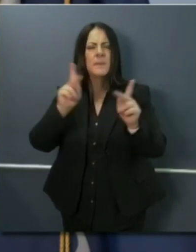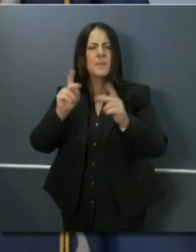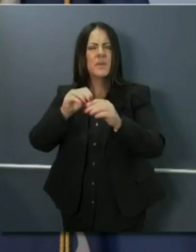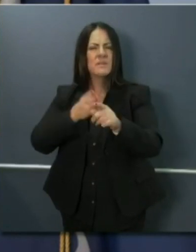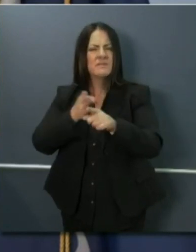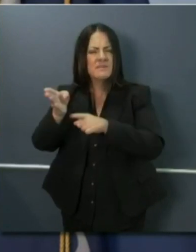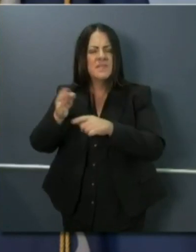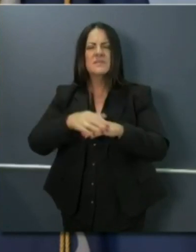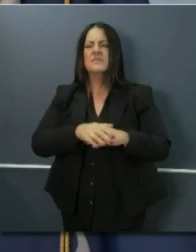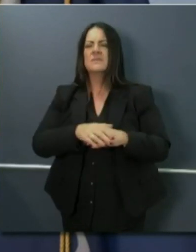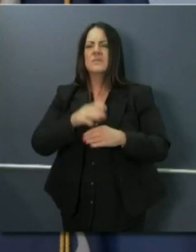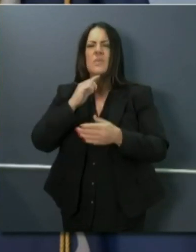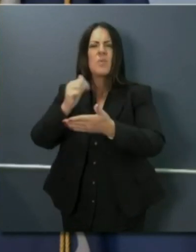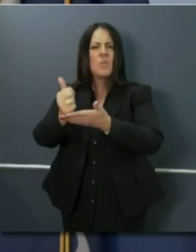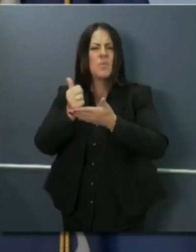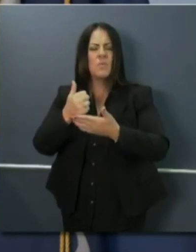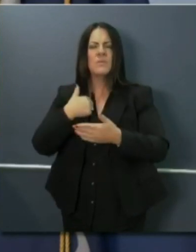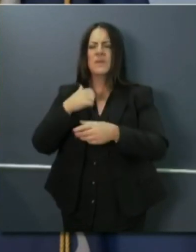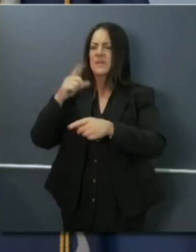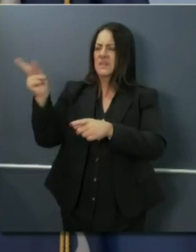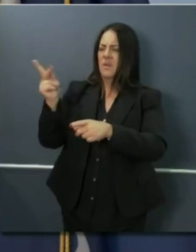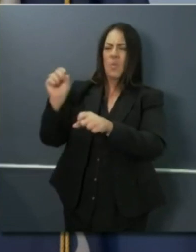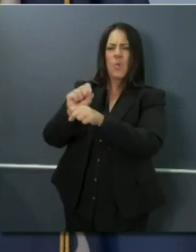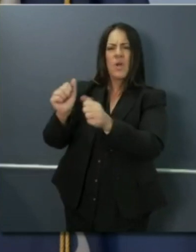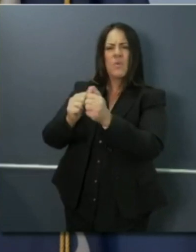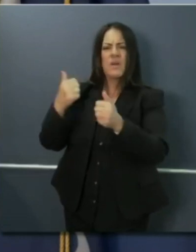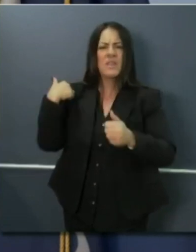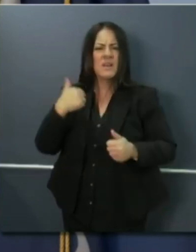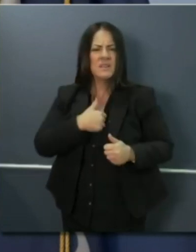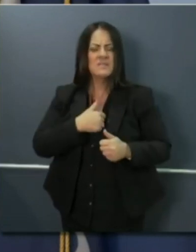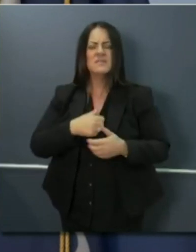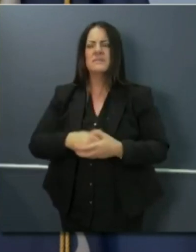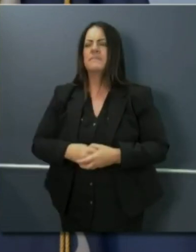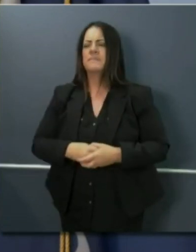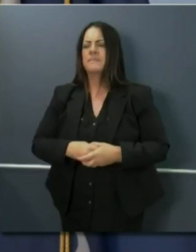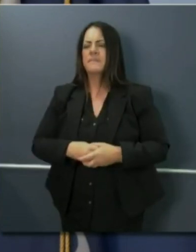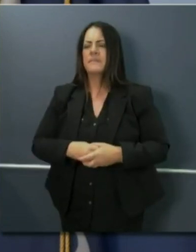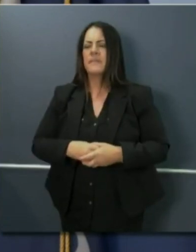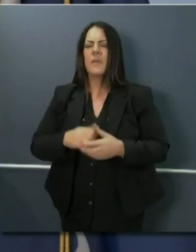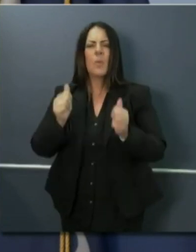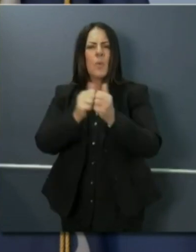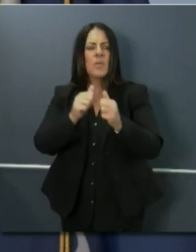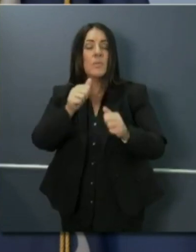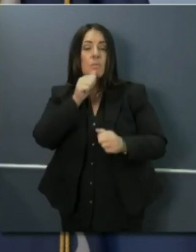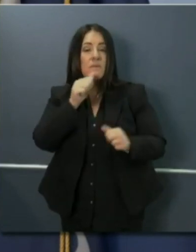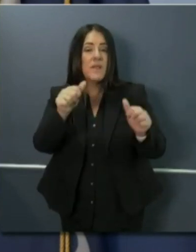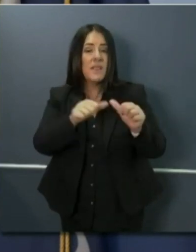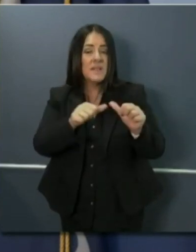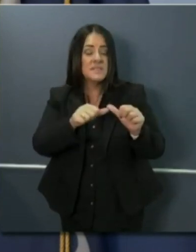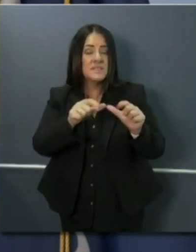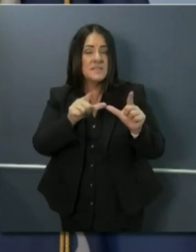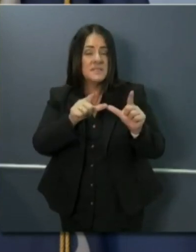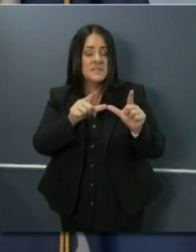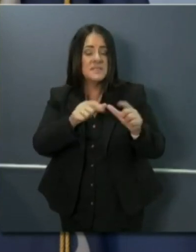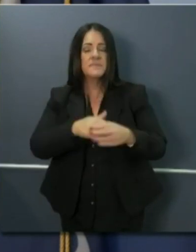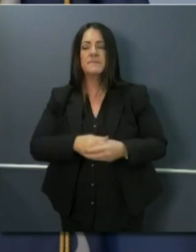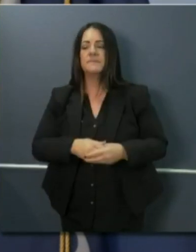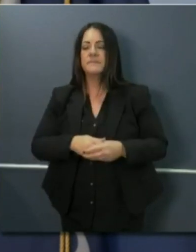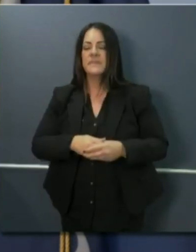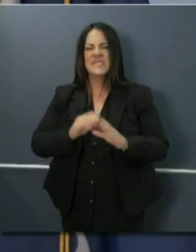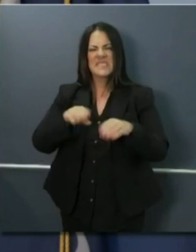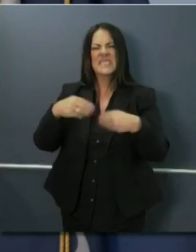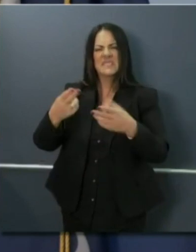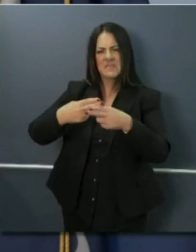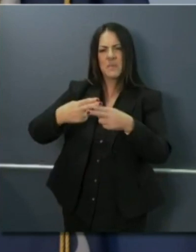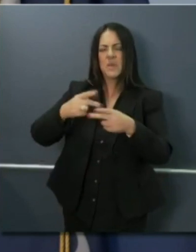to, again, work with us to create the flexibility, to create the kind of licensing reforms that temporarily